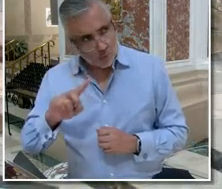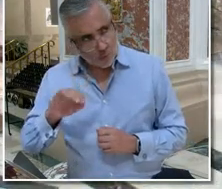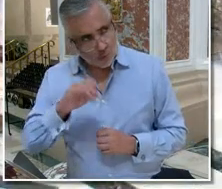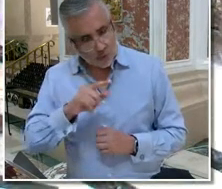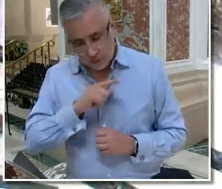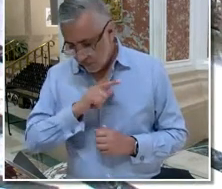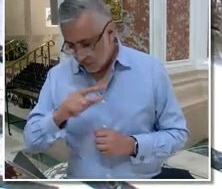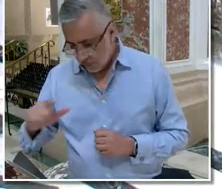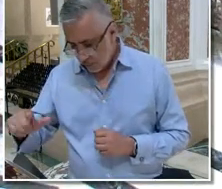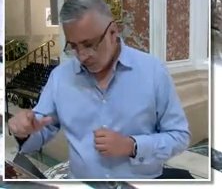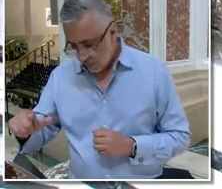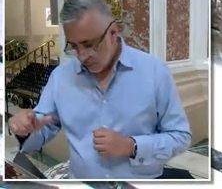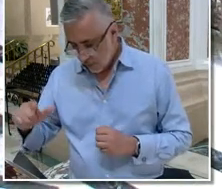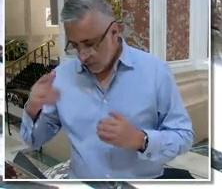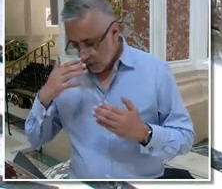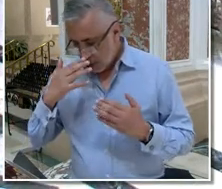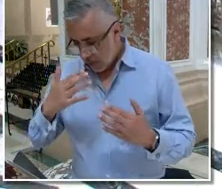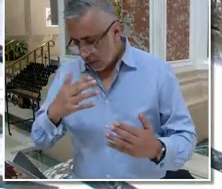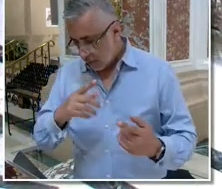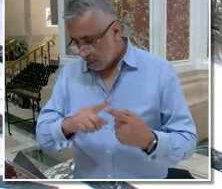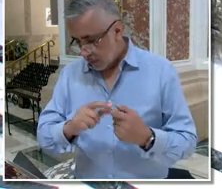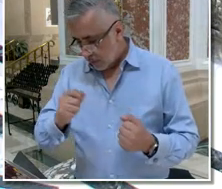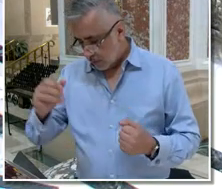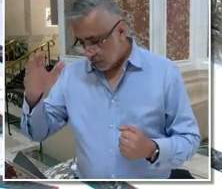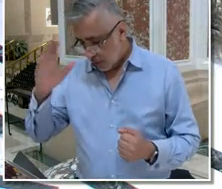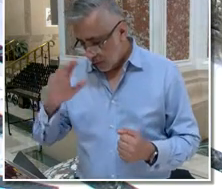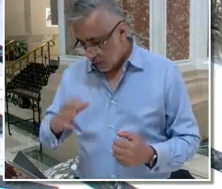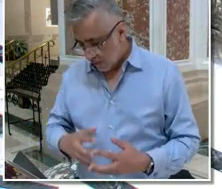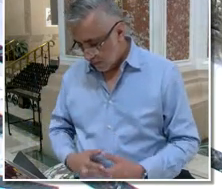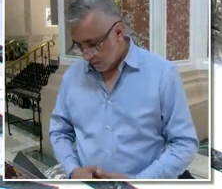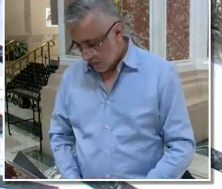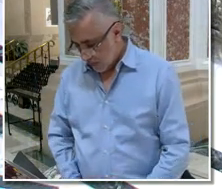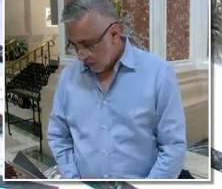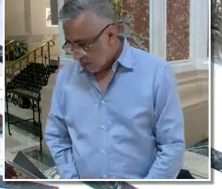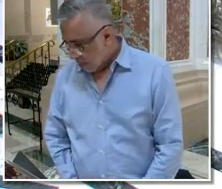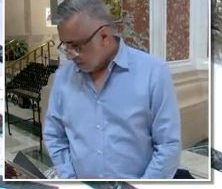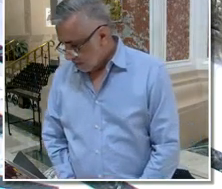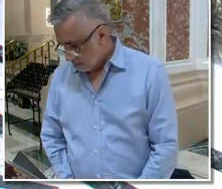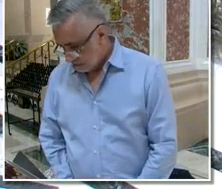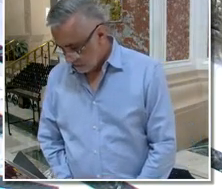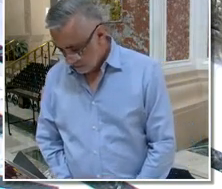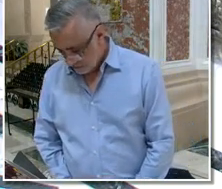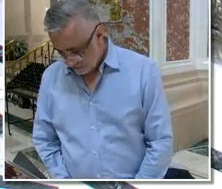The word of the Lord. Thanks be to God.